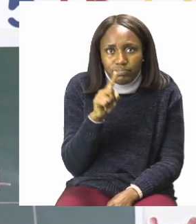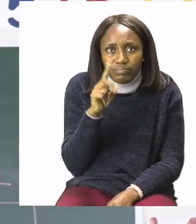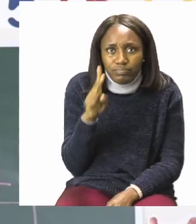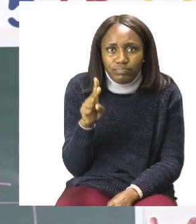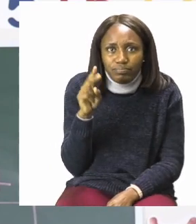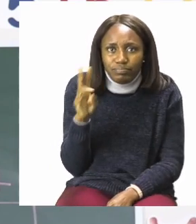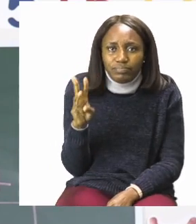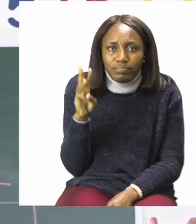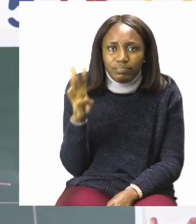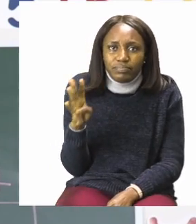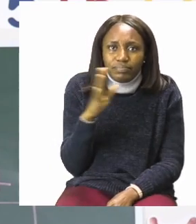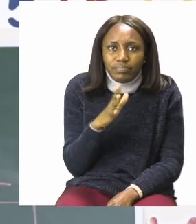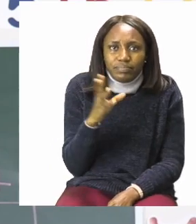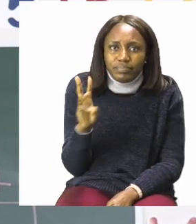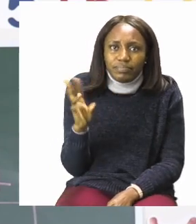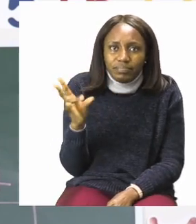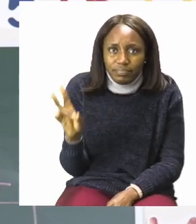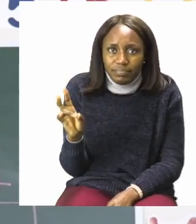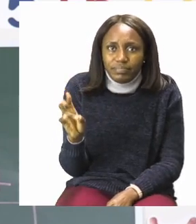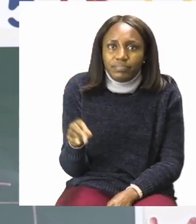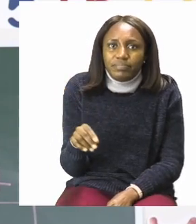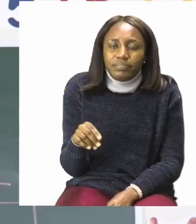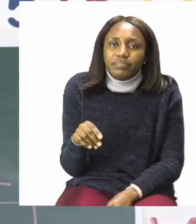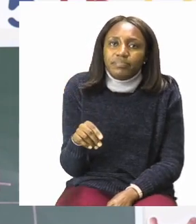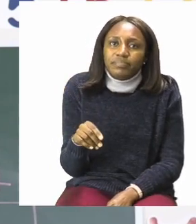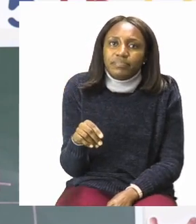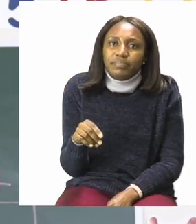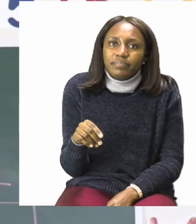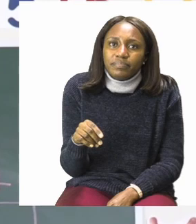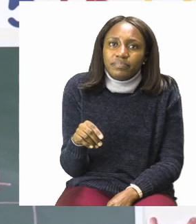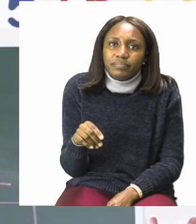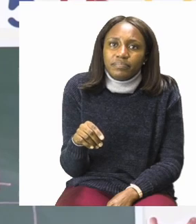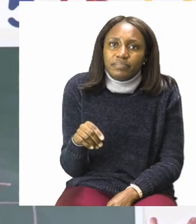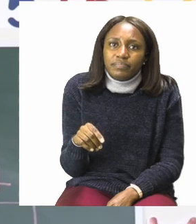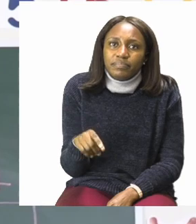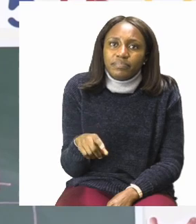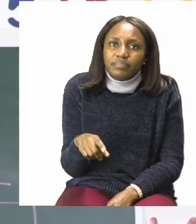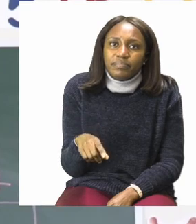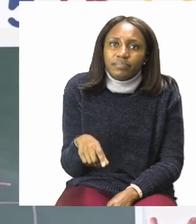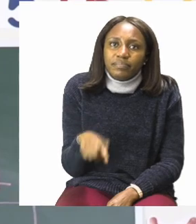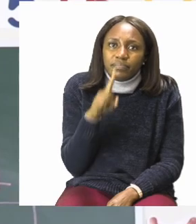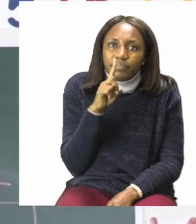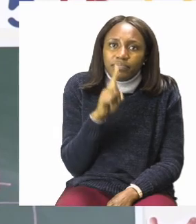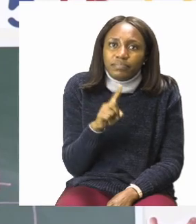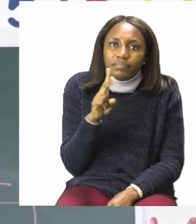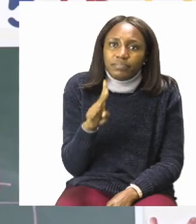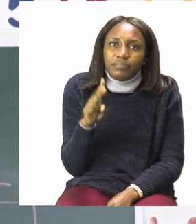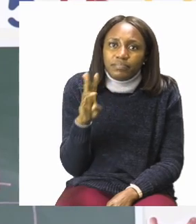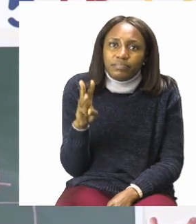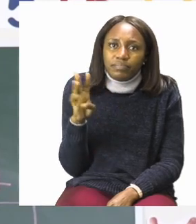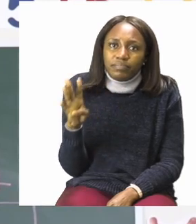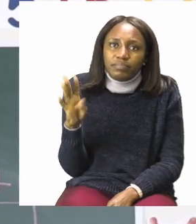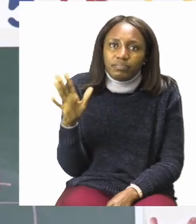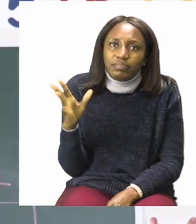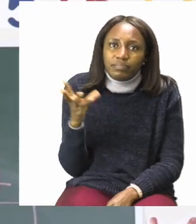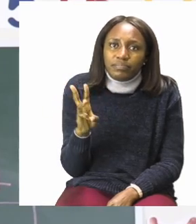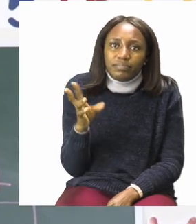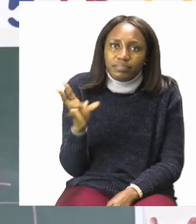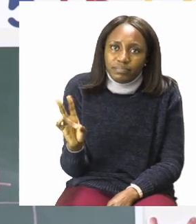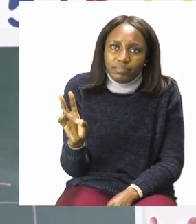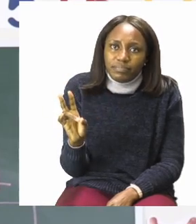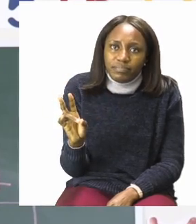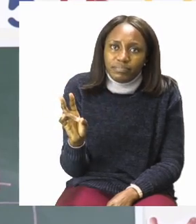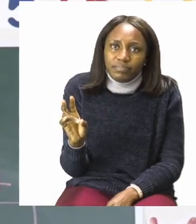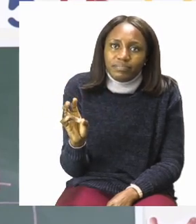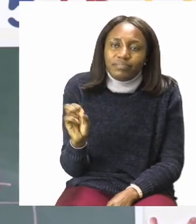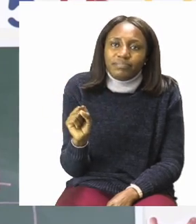1, 2, 3, 4, 5, 6, 7. We have 7 here. 1, 2, 3, 4, 5, 6,